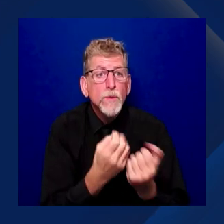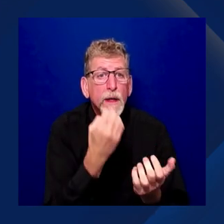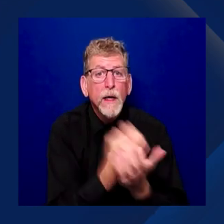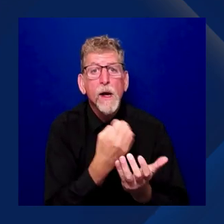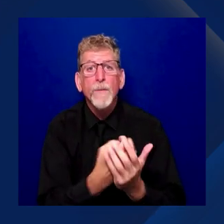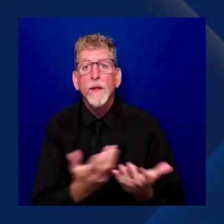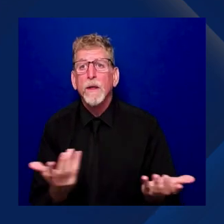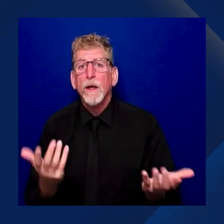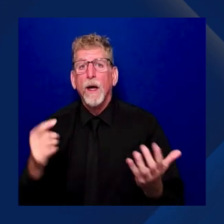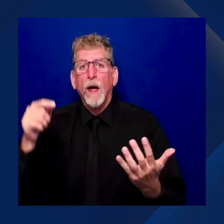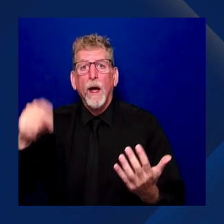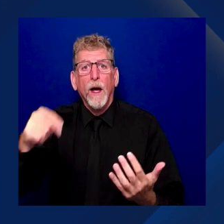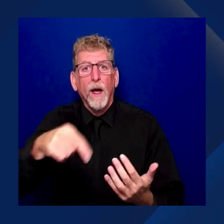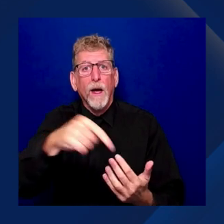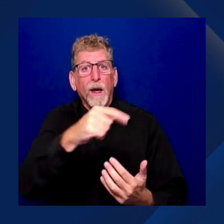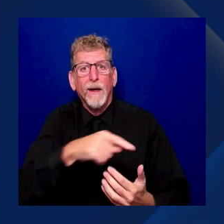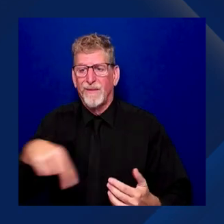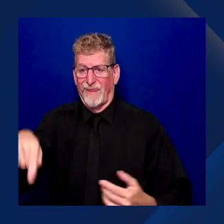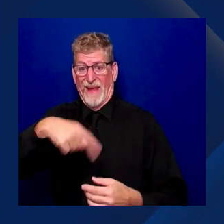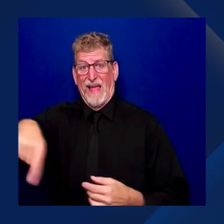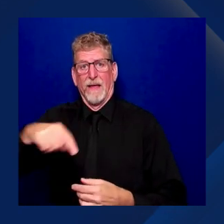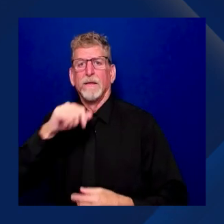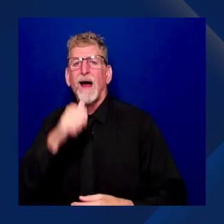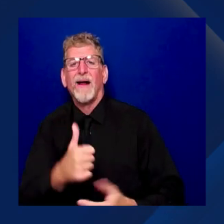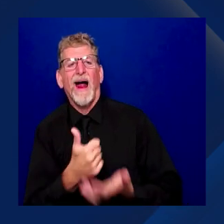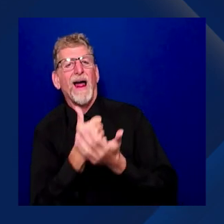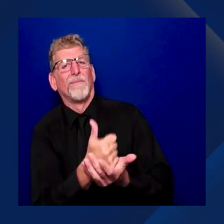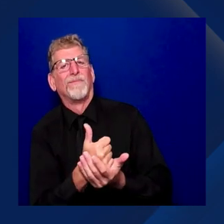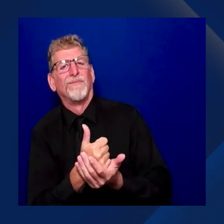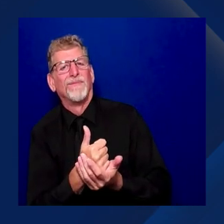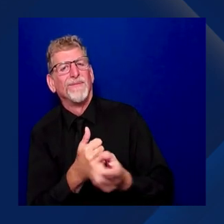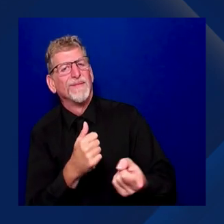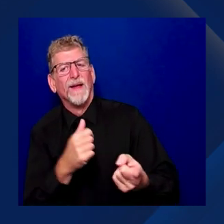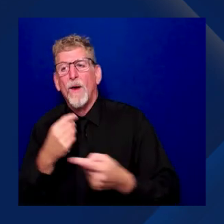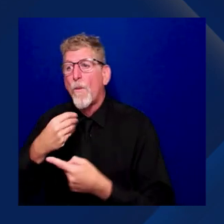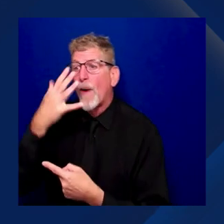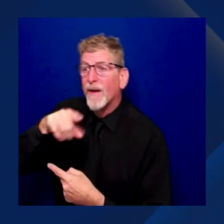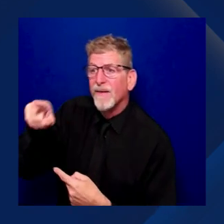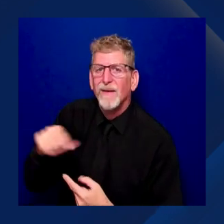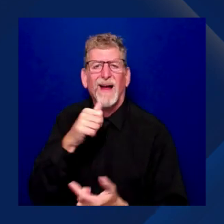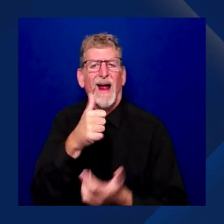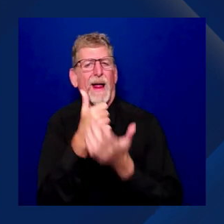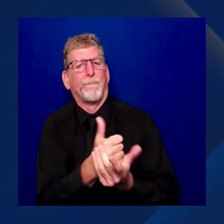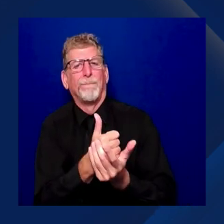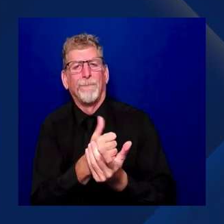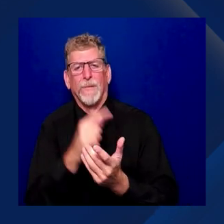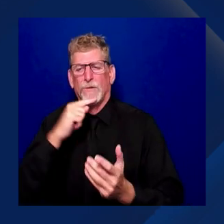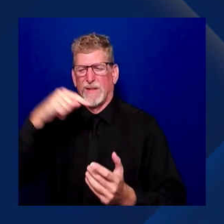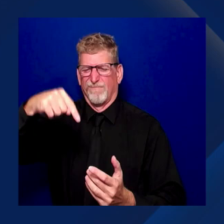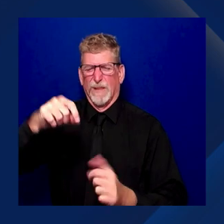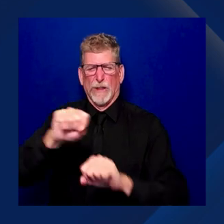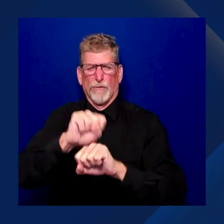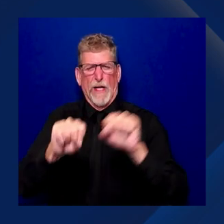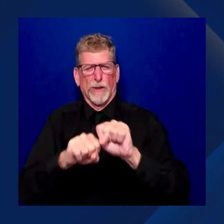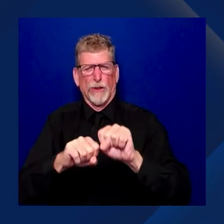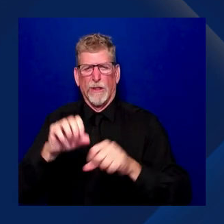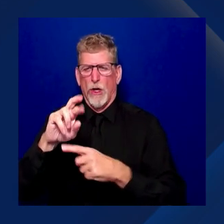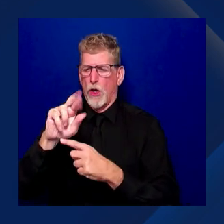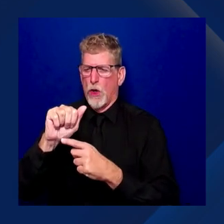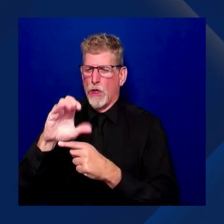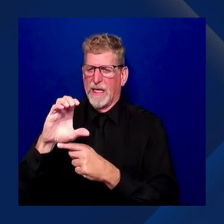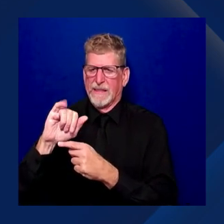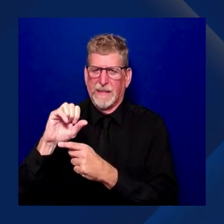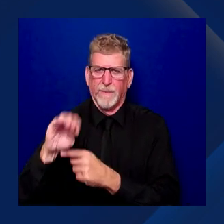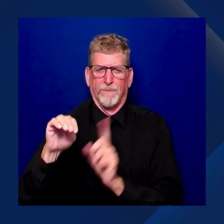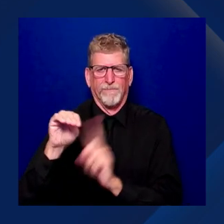mortality. Structural racism compromises our health. The combination of racism and sexism